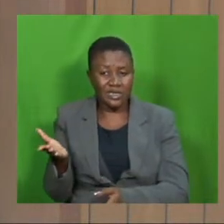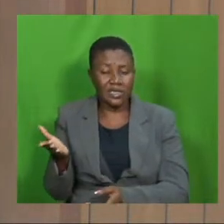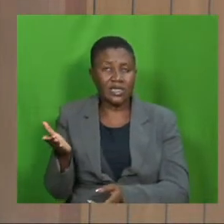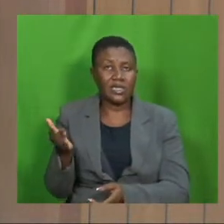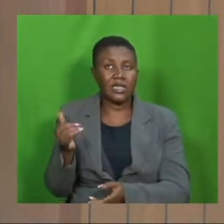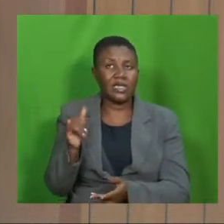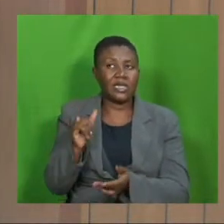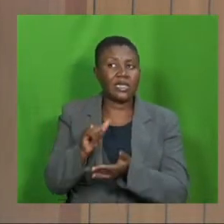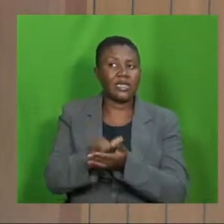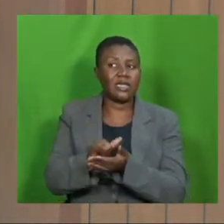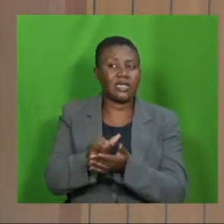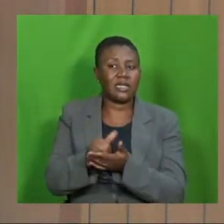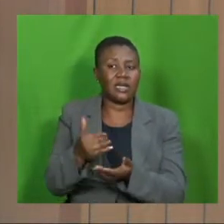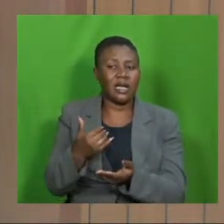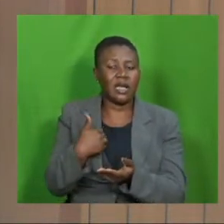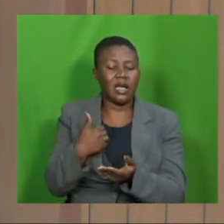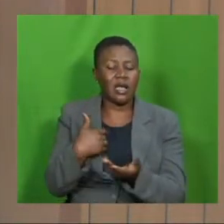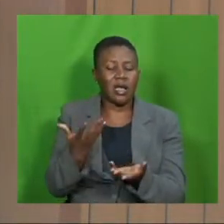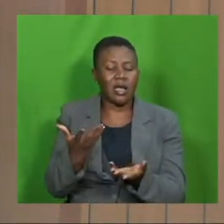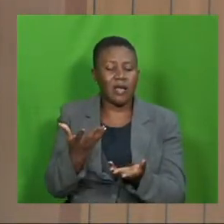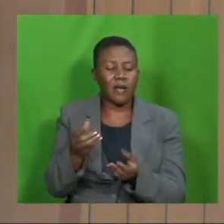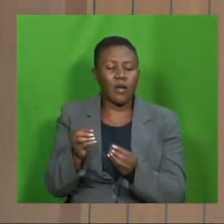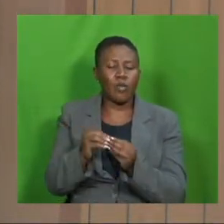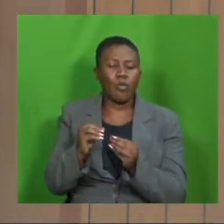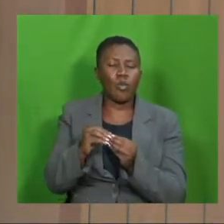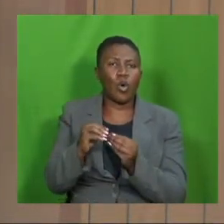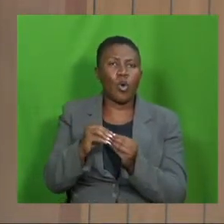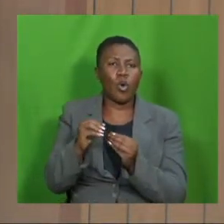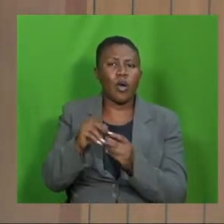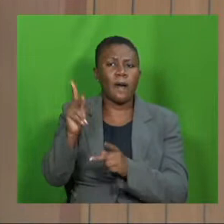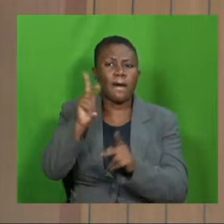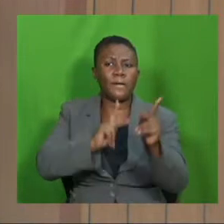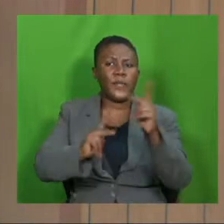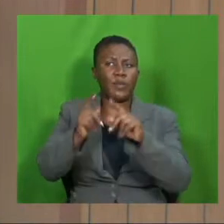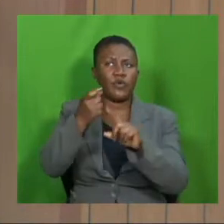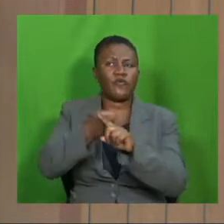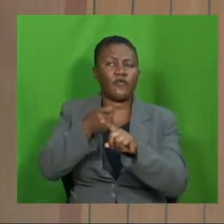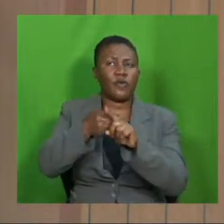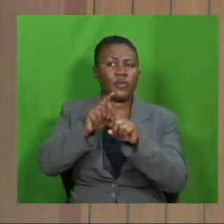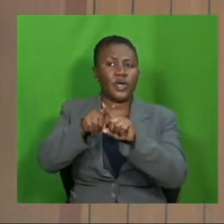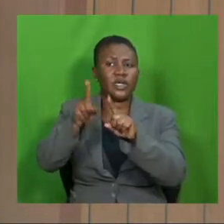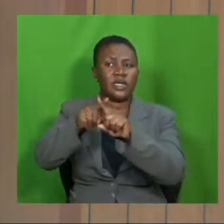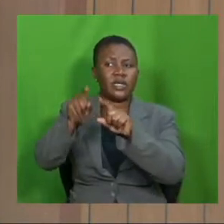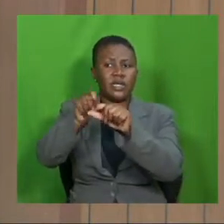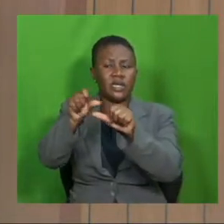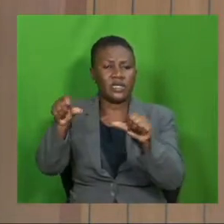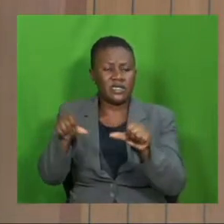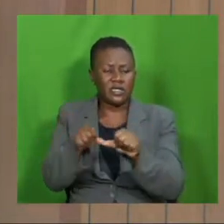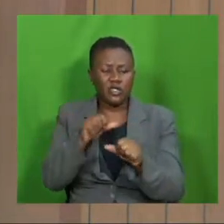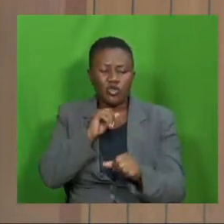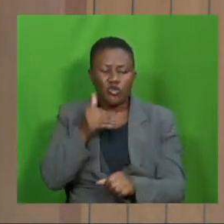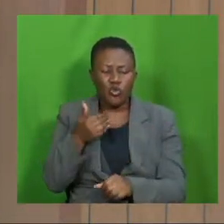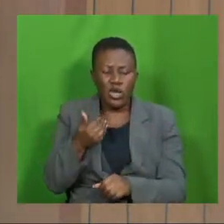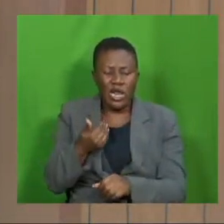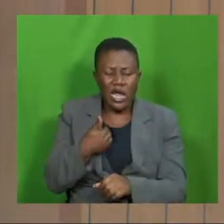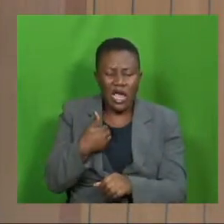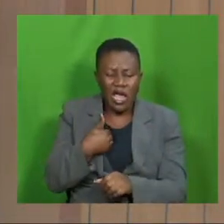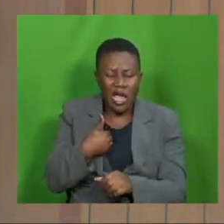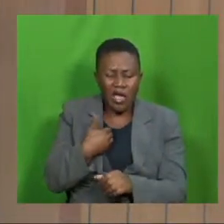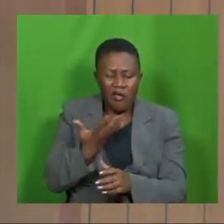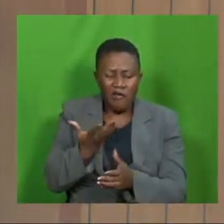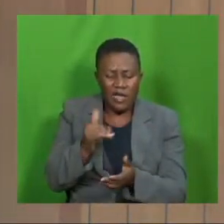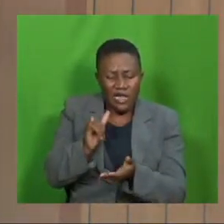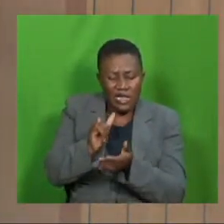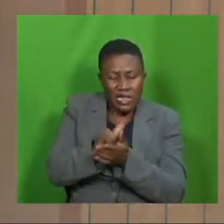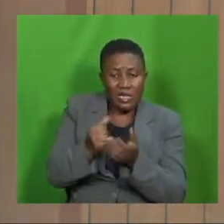hosting a lot of migrant fishermen, are not given the needed support prior